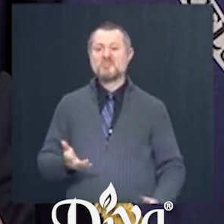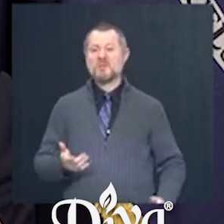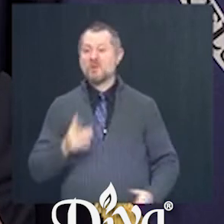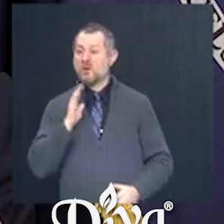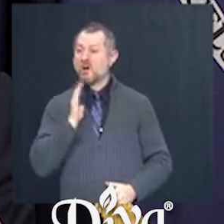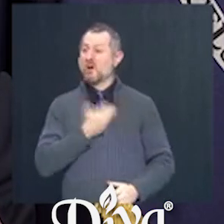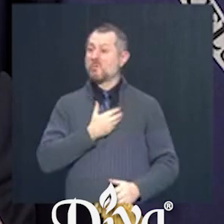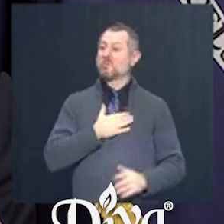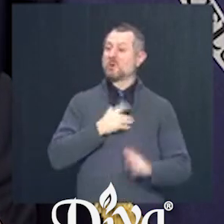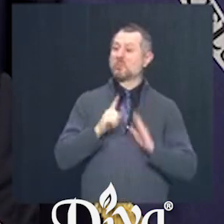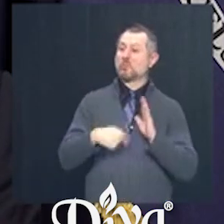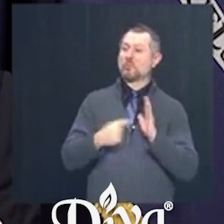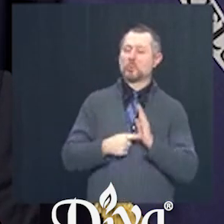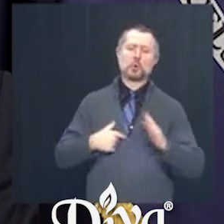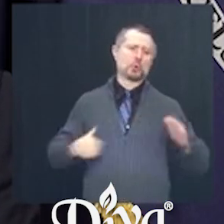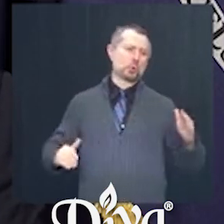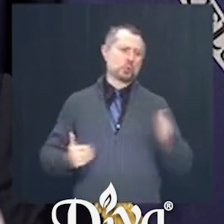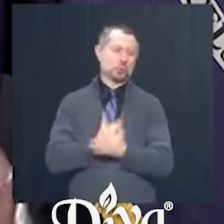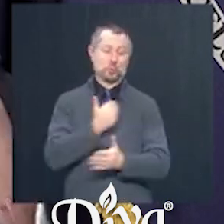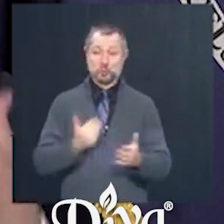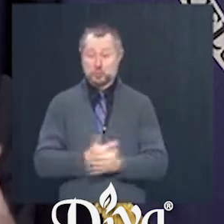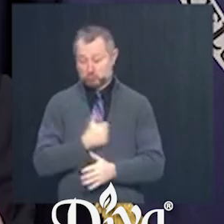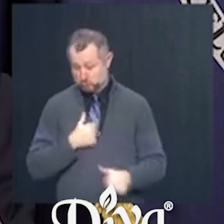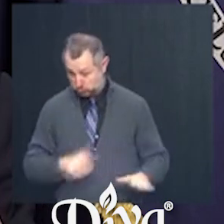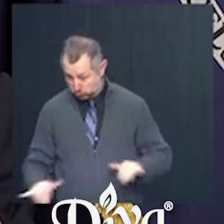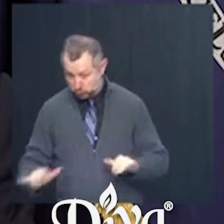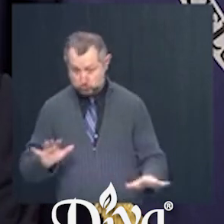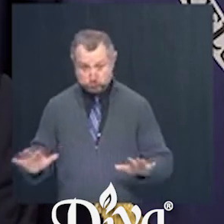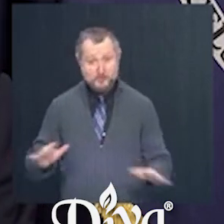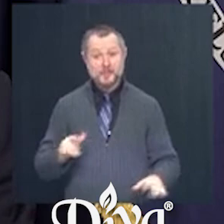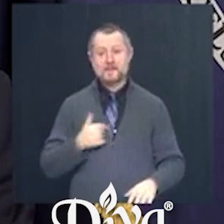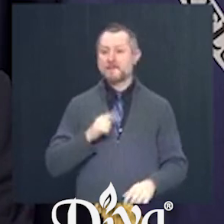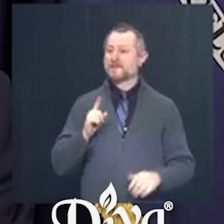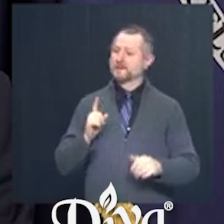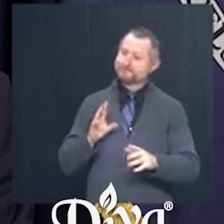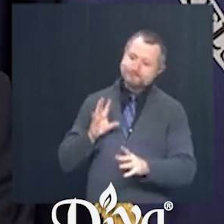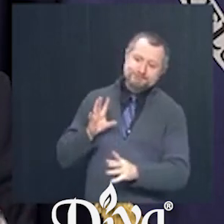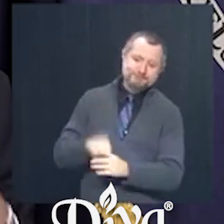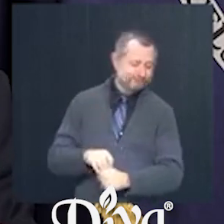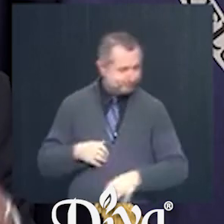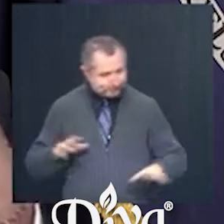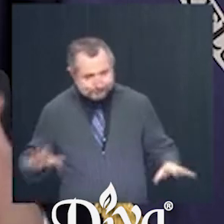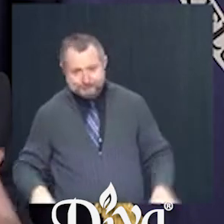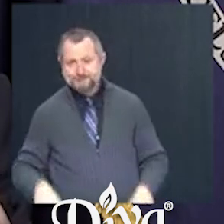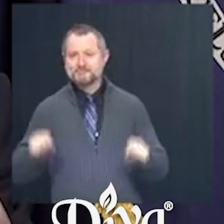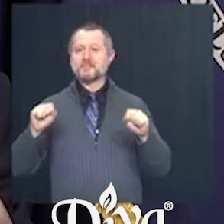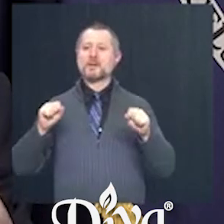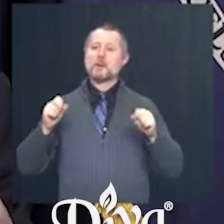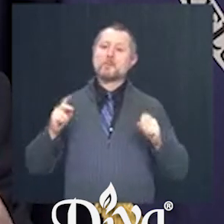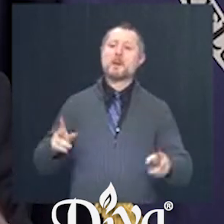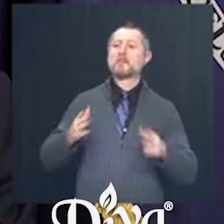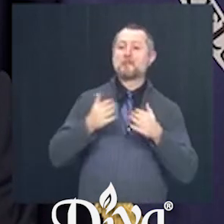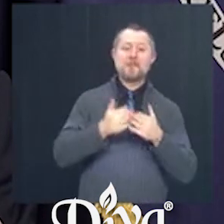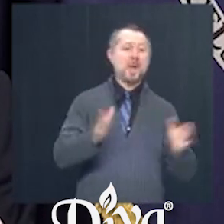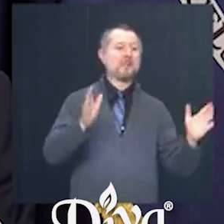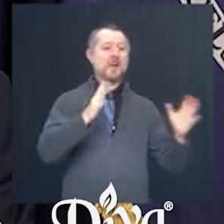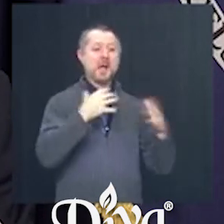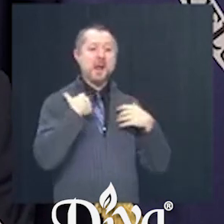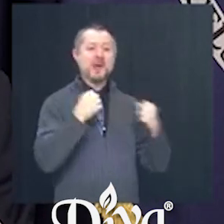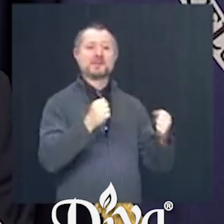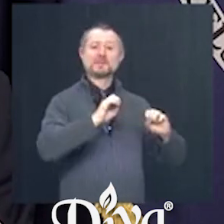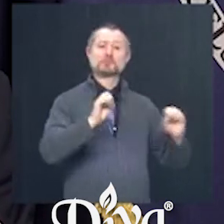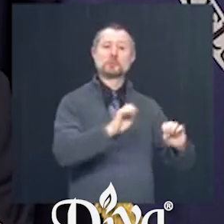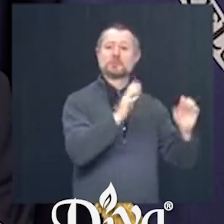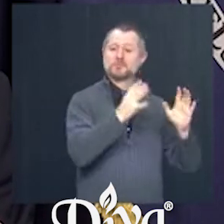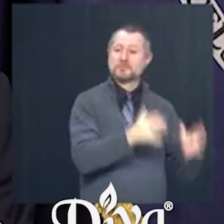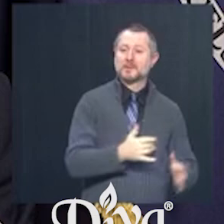why no other state does it. We just step in and say there's a public health emergency, and we